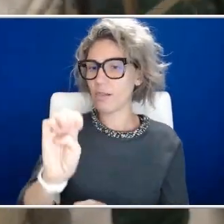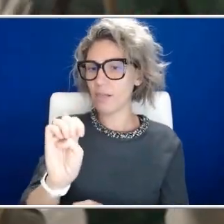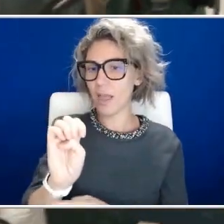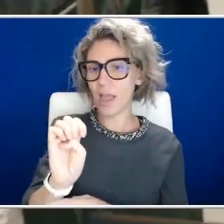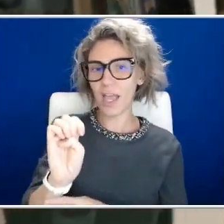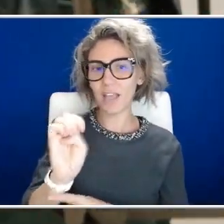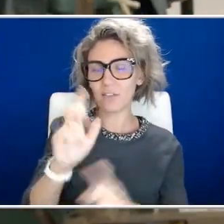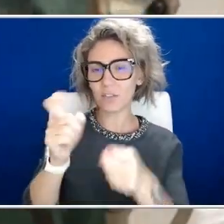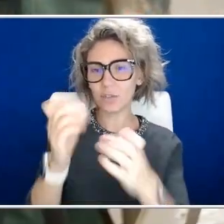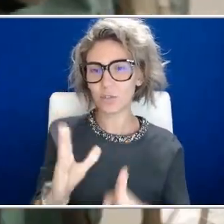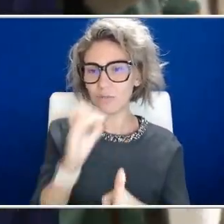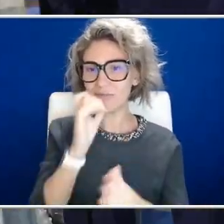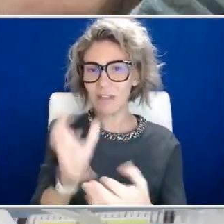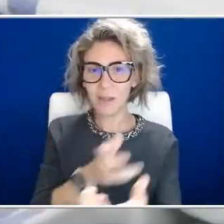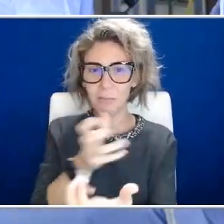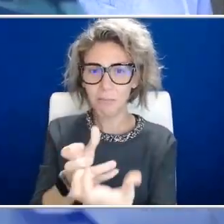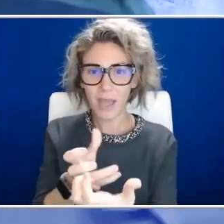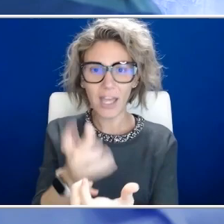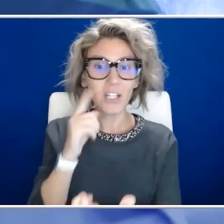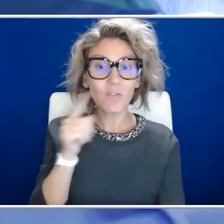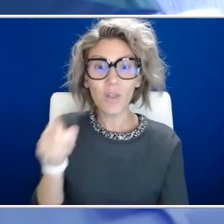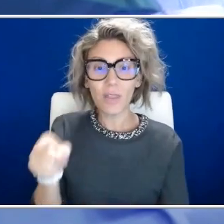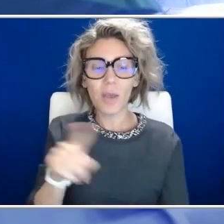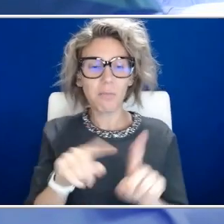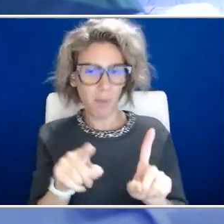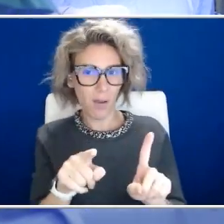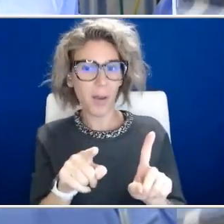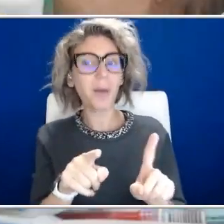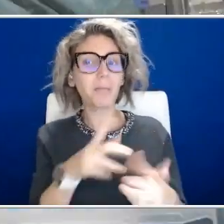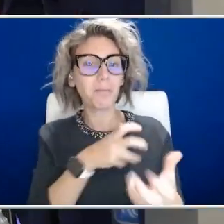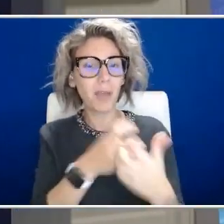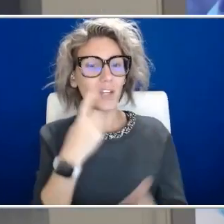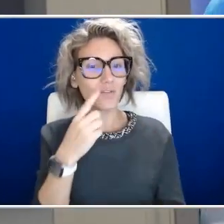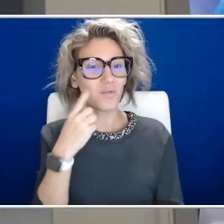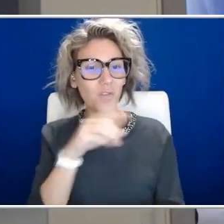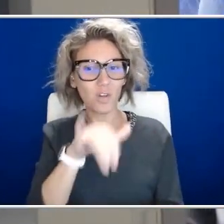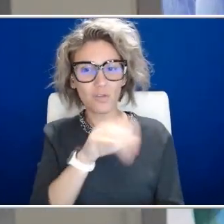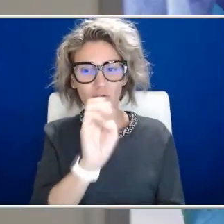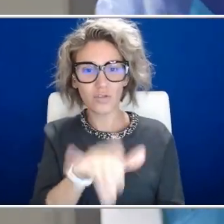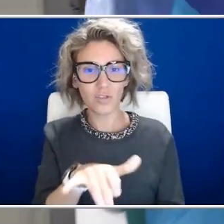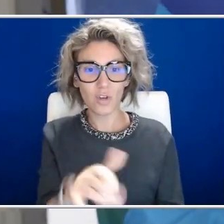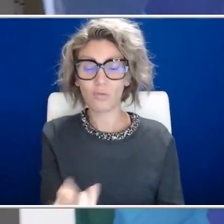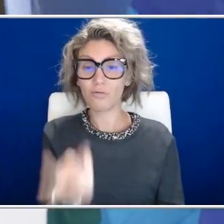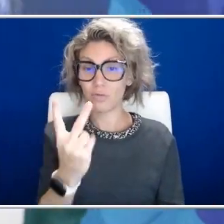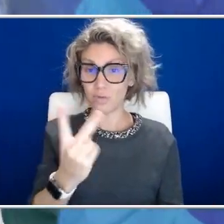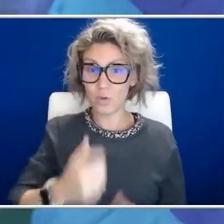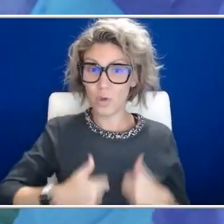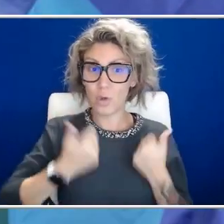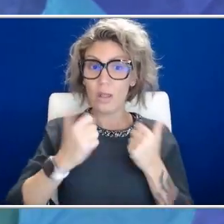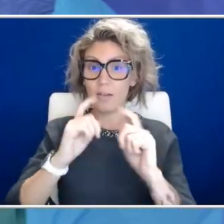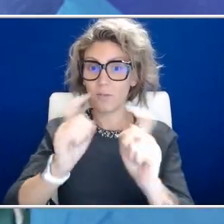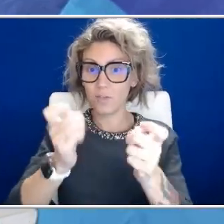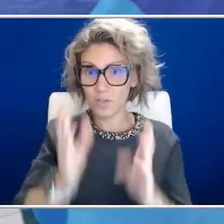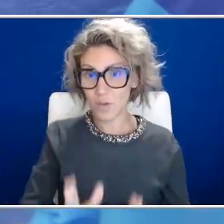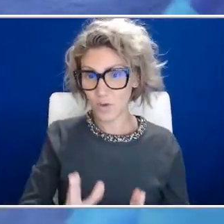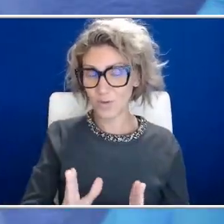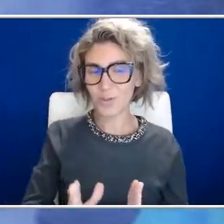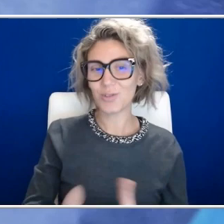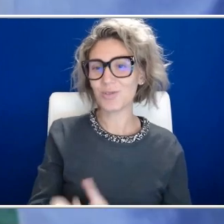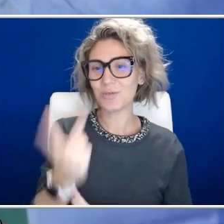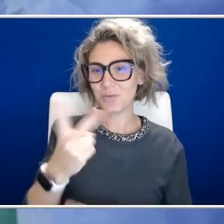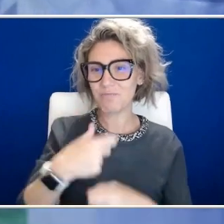but was a match for Joey. 2 live donors, 2 recipients, making miracles happen.